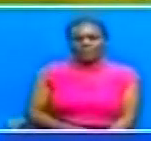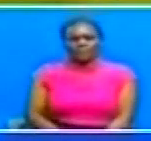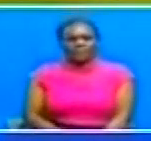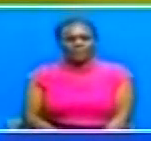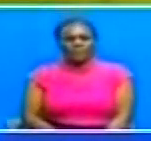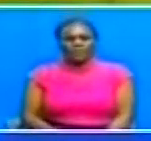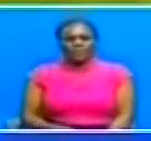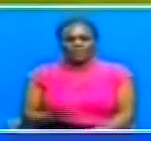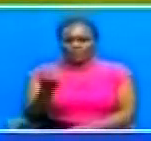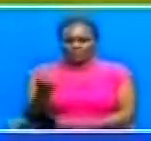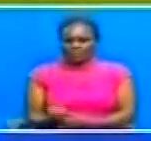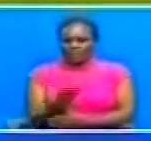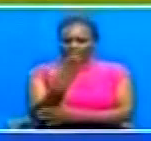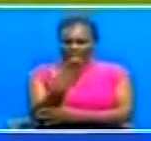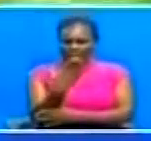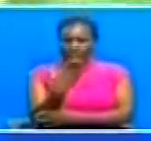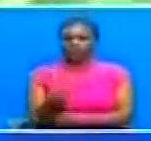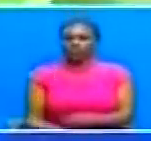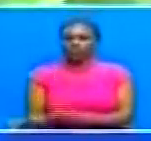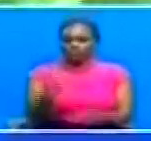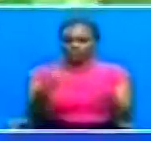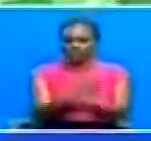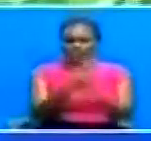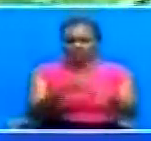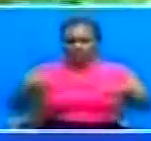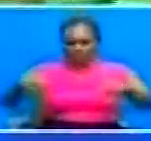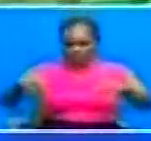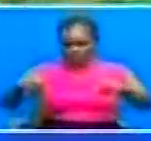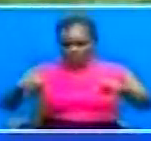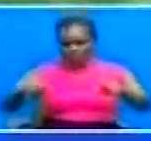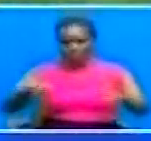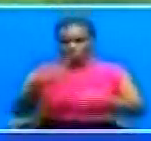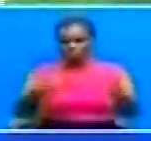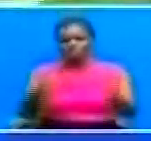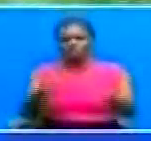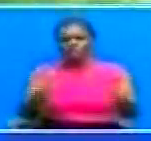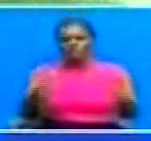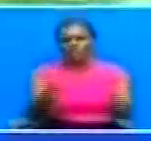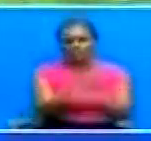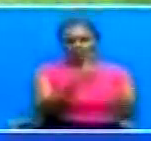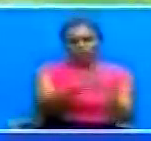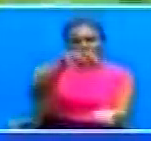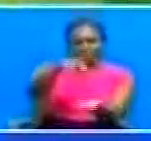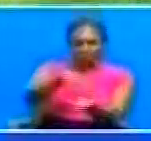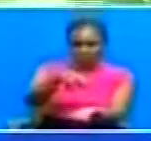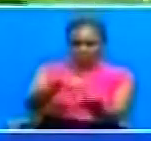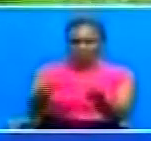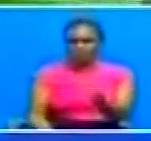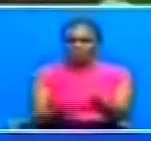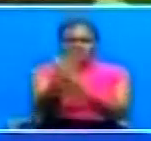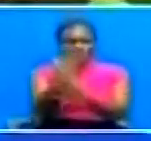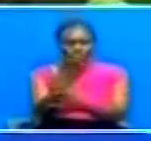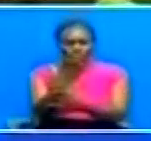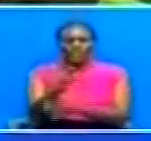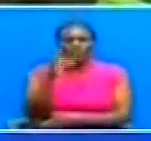The plant is tolerant to many different kinds of soil and can thrive in a wide range of conditions. This tree will continue to produce